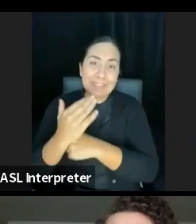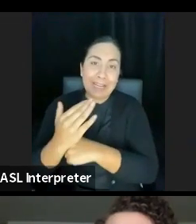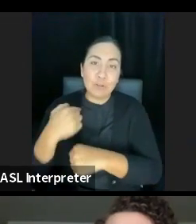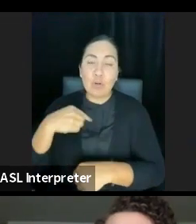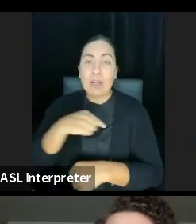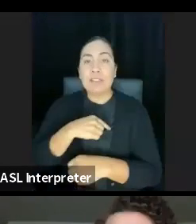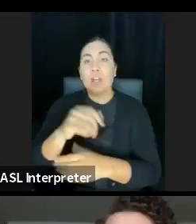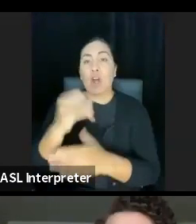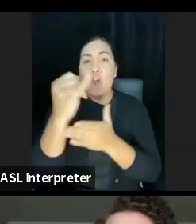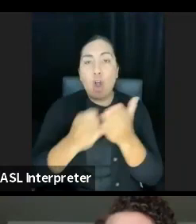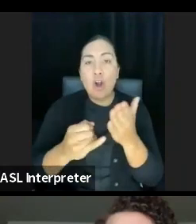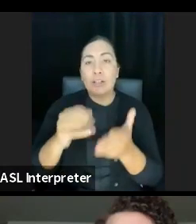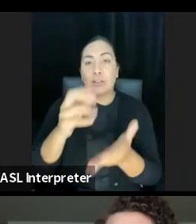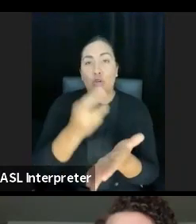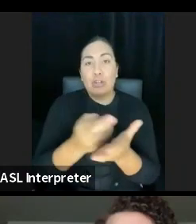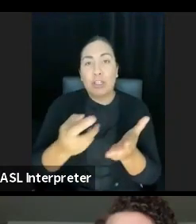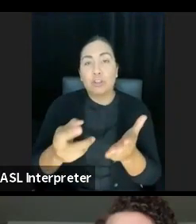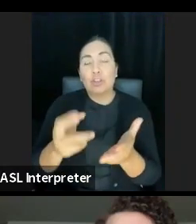artistresource@howlround.com.